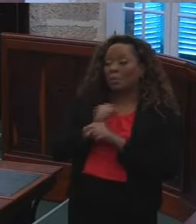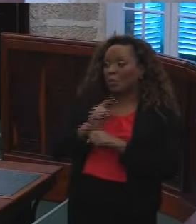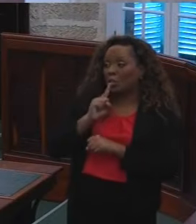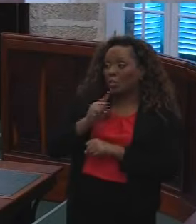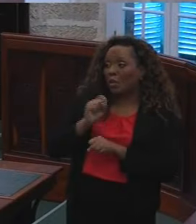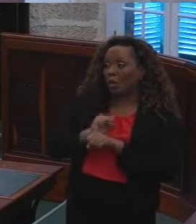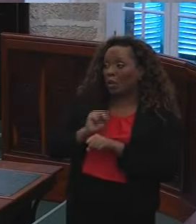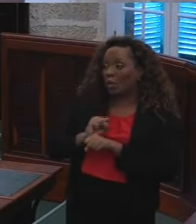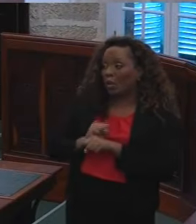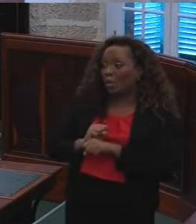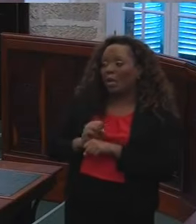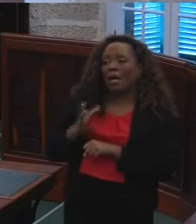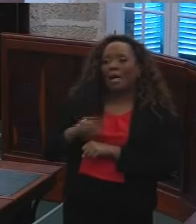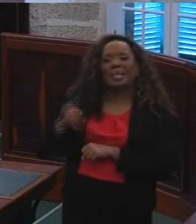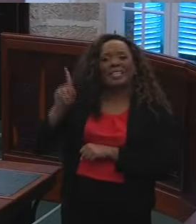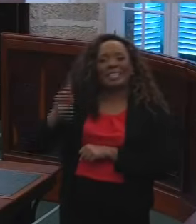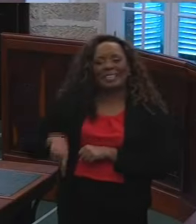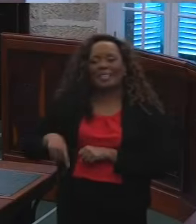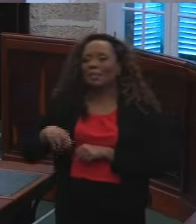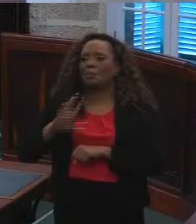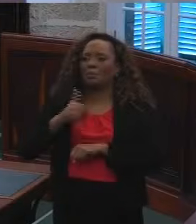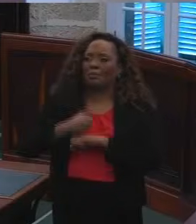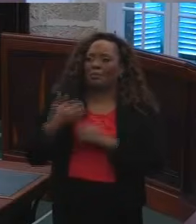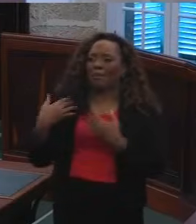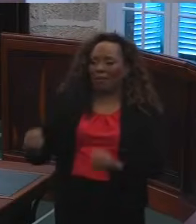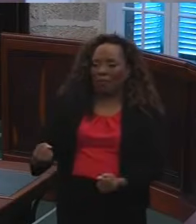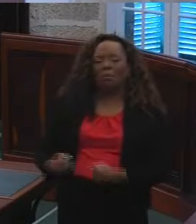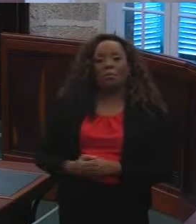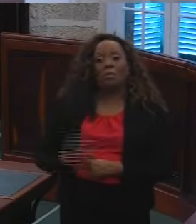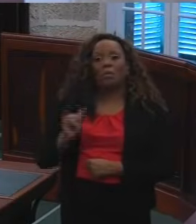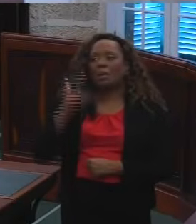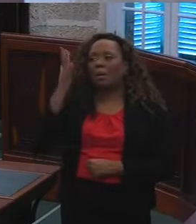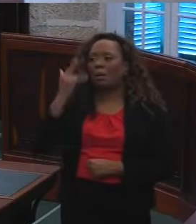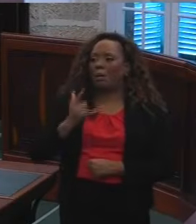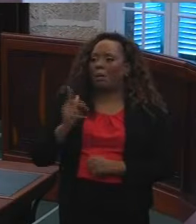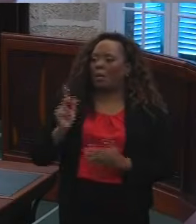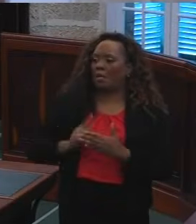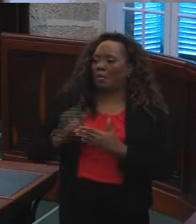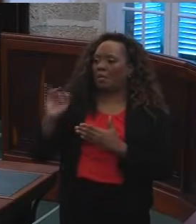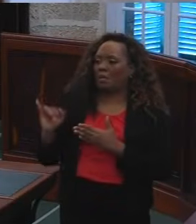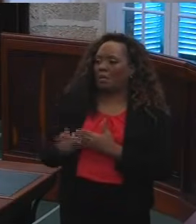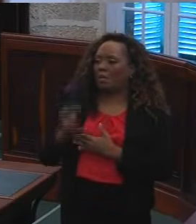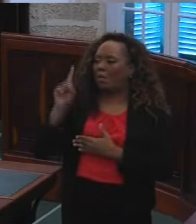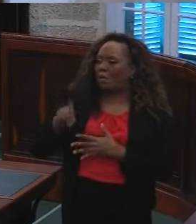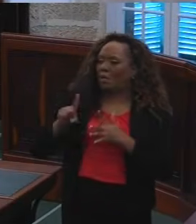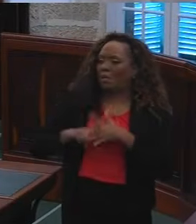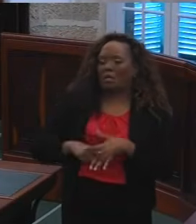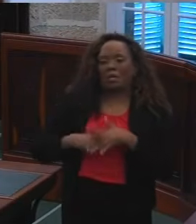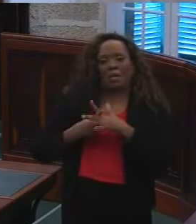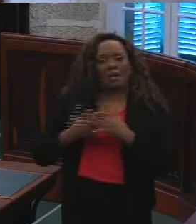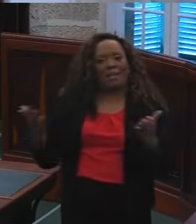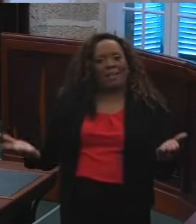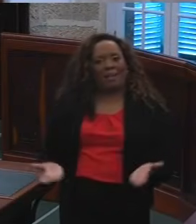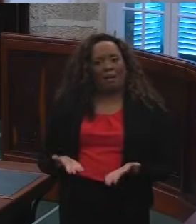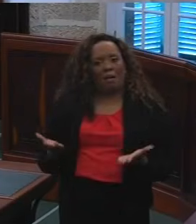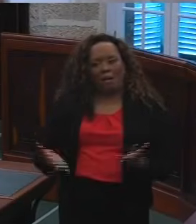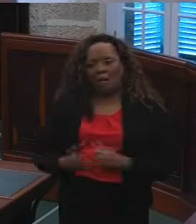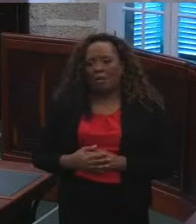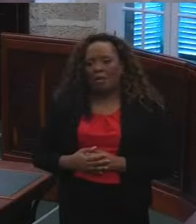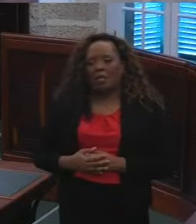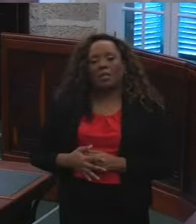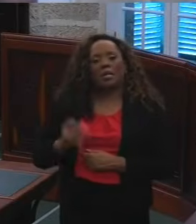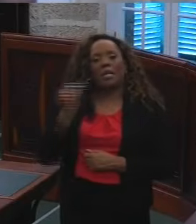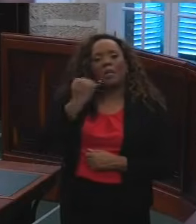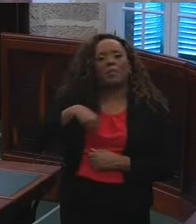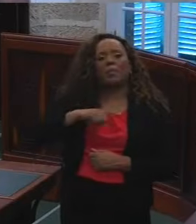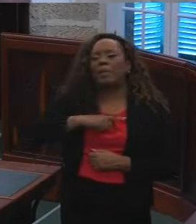be corrected post haste. And that's what I said from the inception, that the project must start with Parliament. And that's what you would